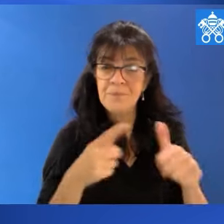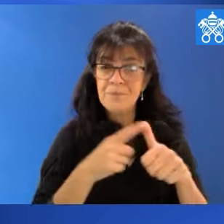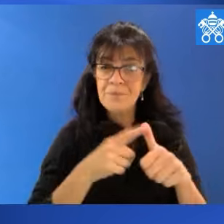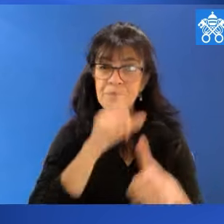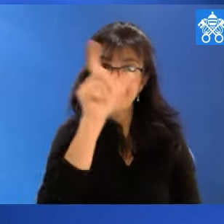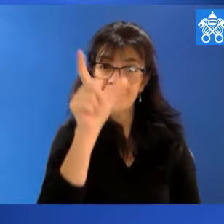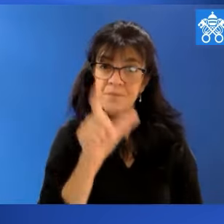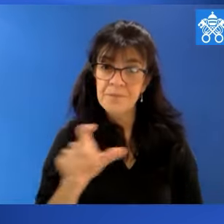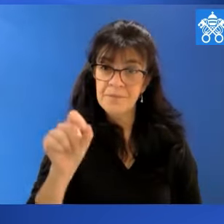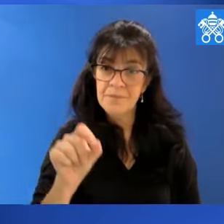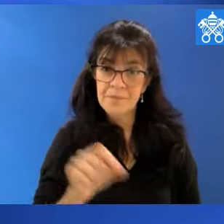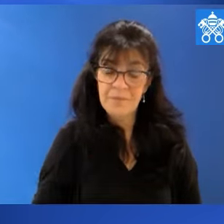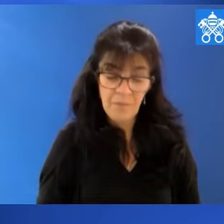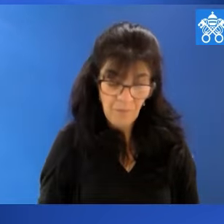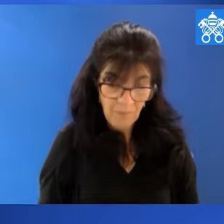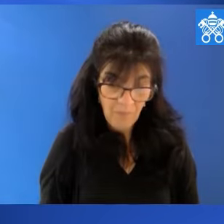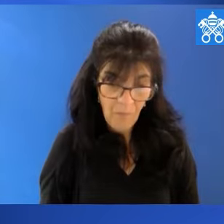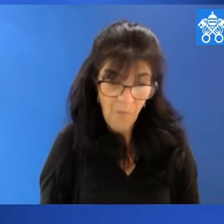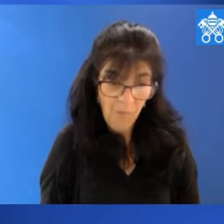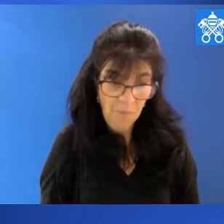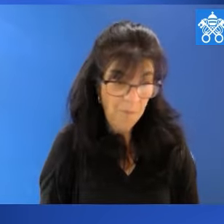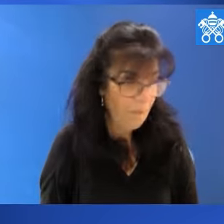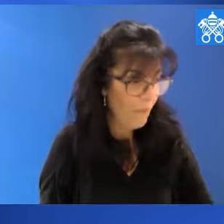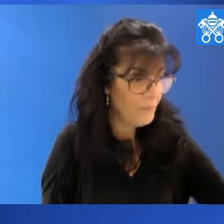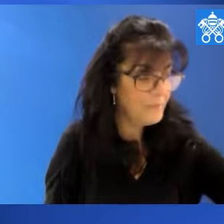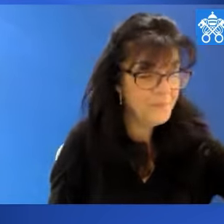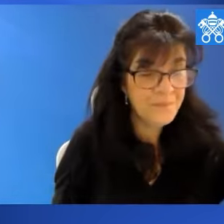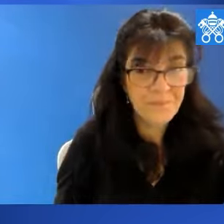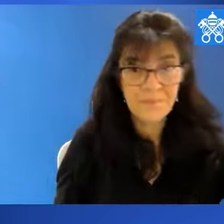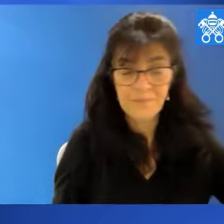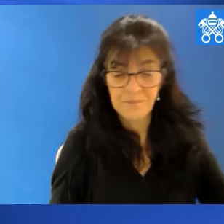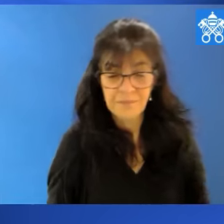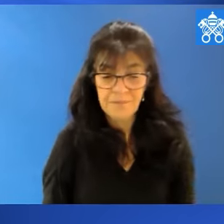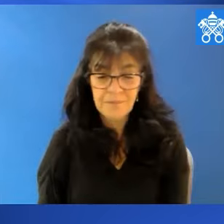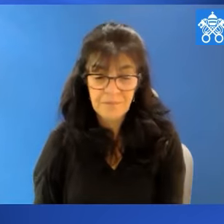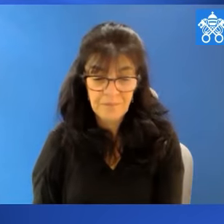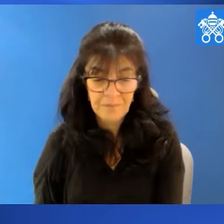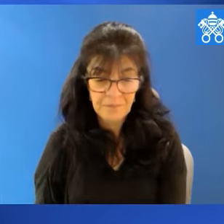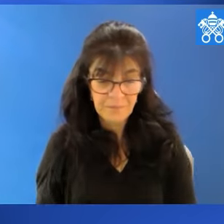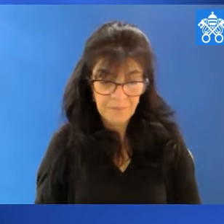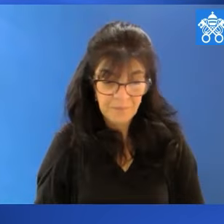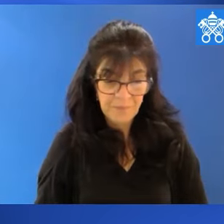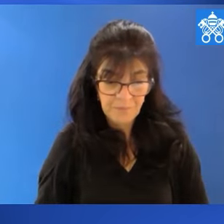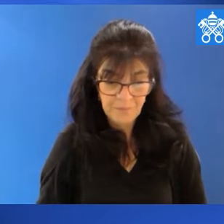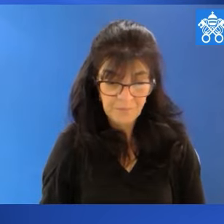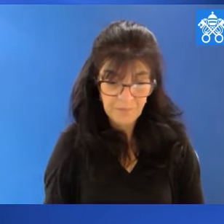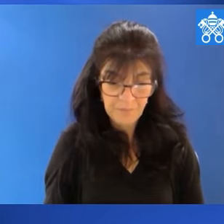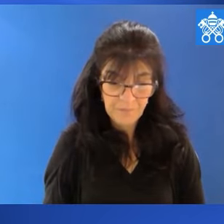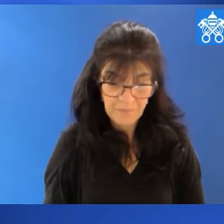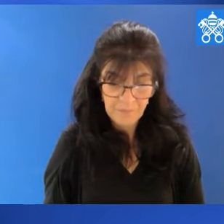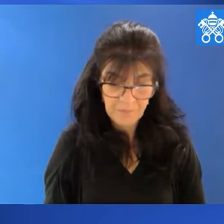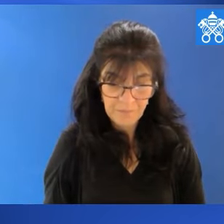nel deserto su strade perdute, senza trovare una città dove abitare. Erano affamati